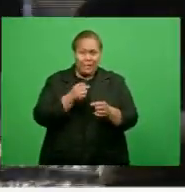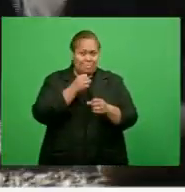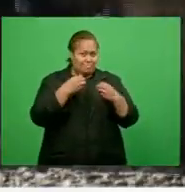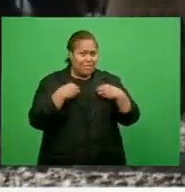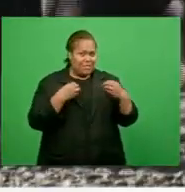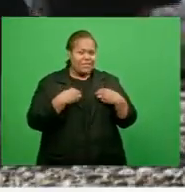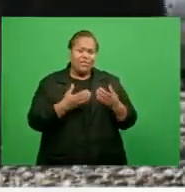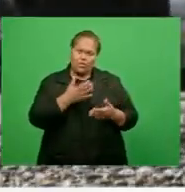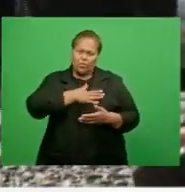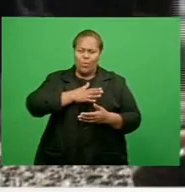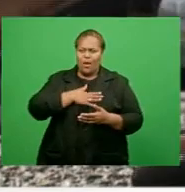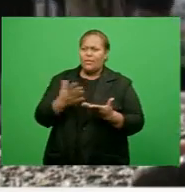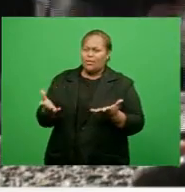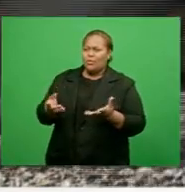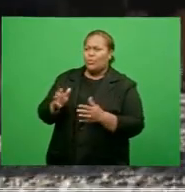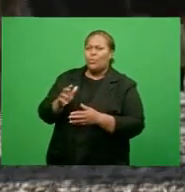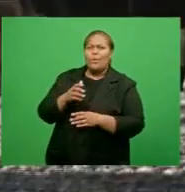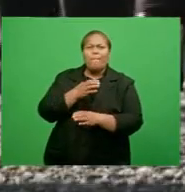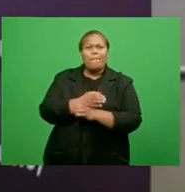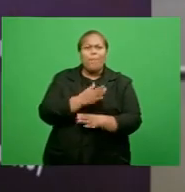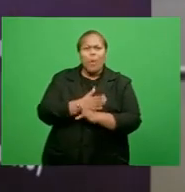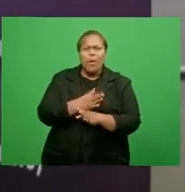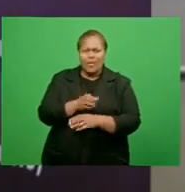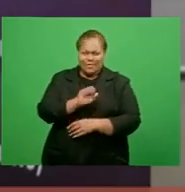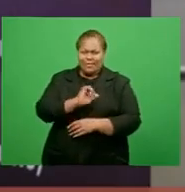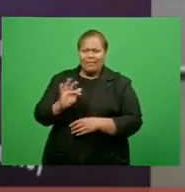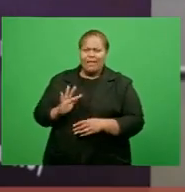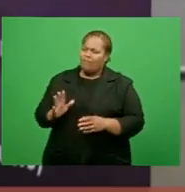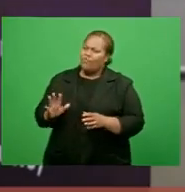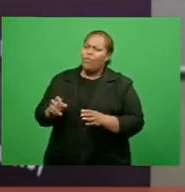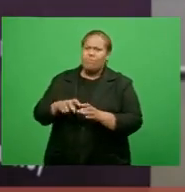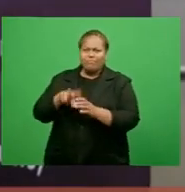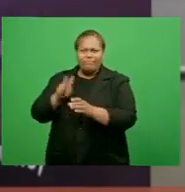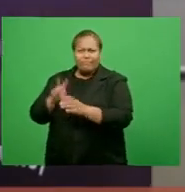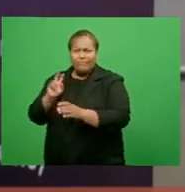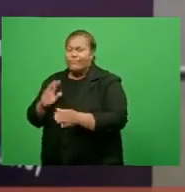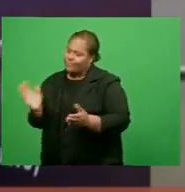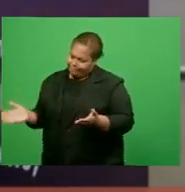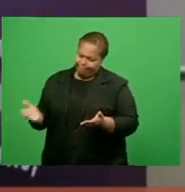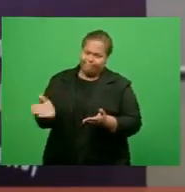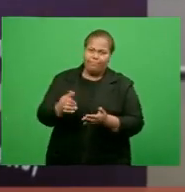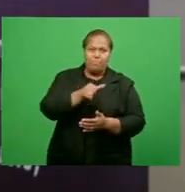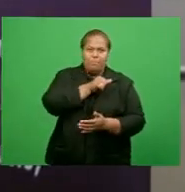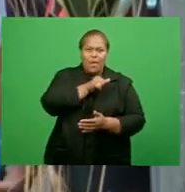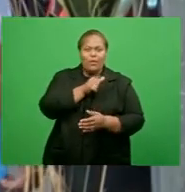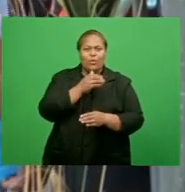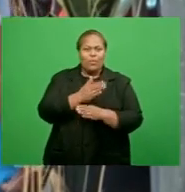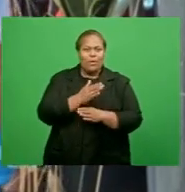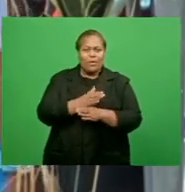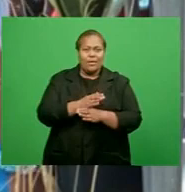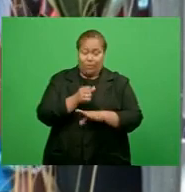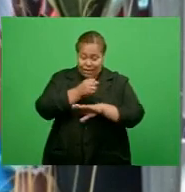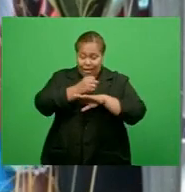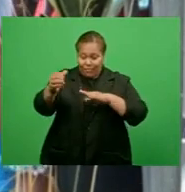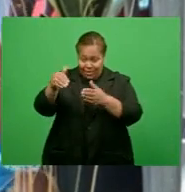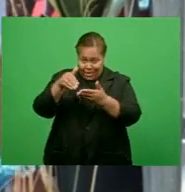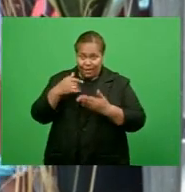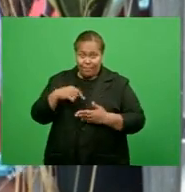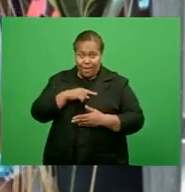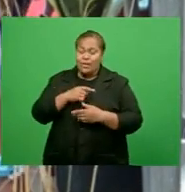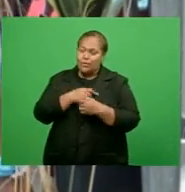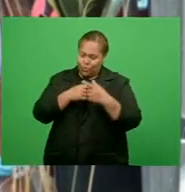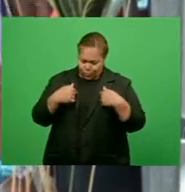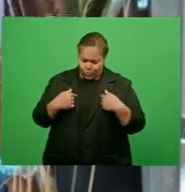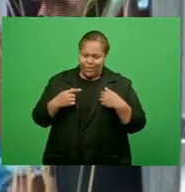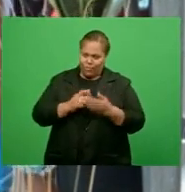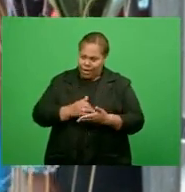laid off. This is a pandemic time, the government really help us, and we are here to help people too. Because